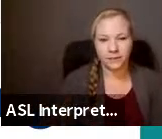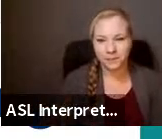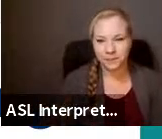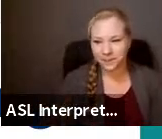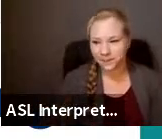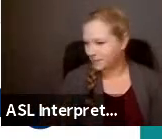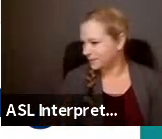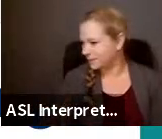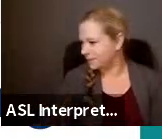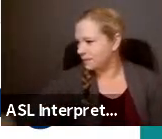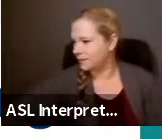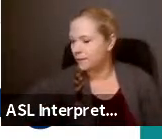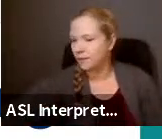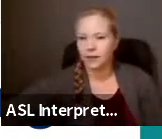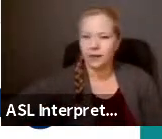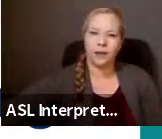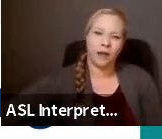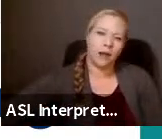So I think